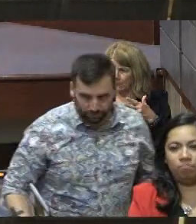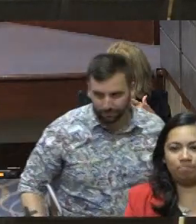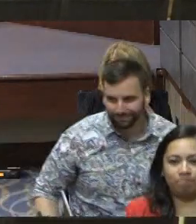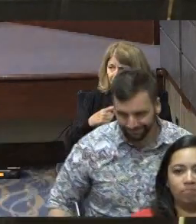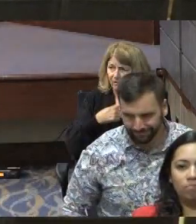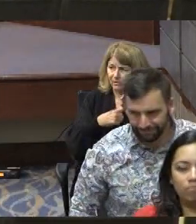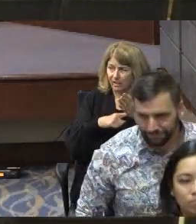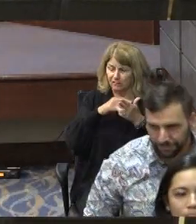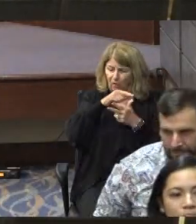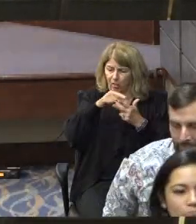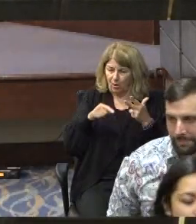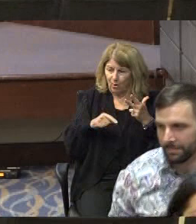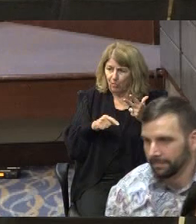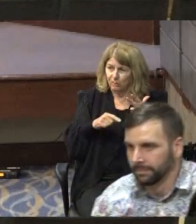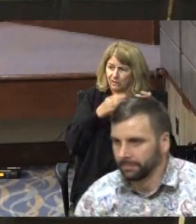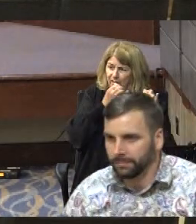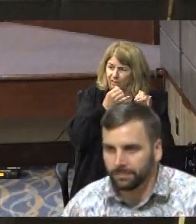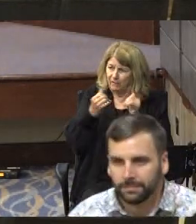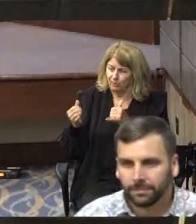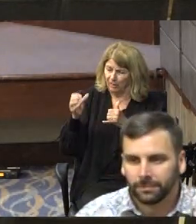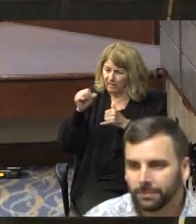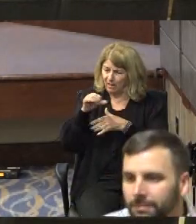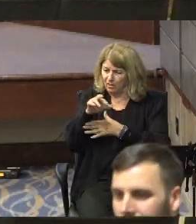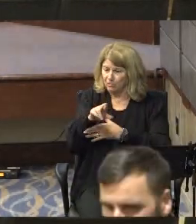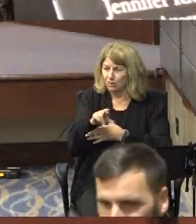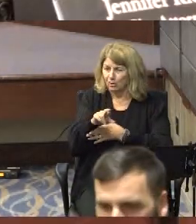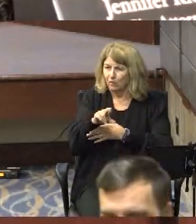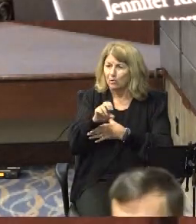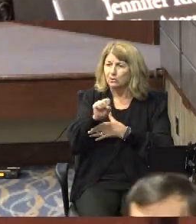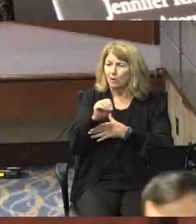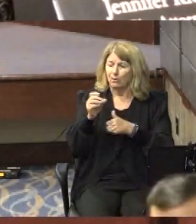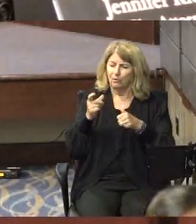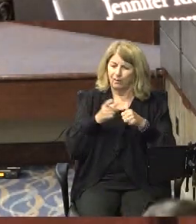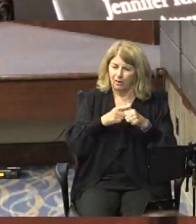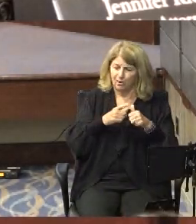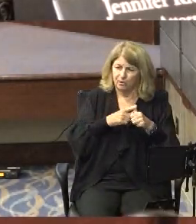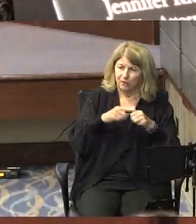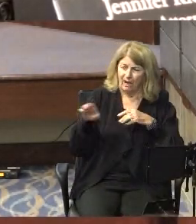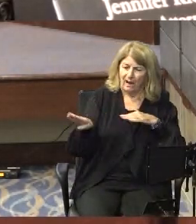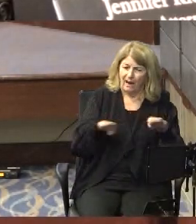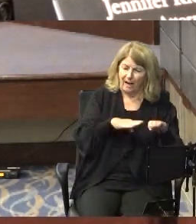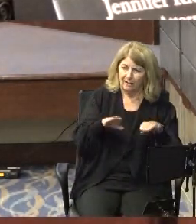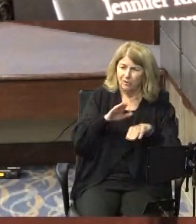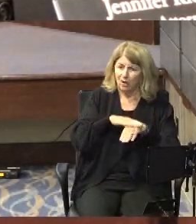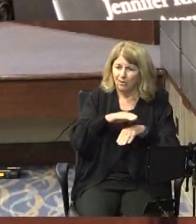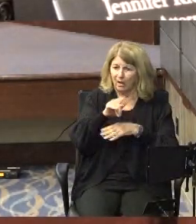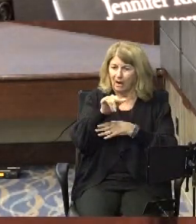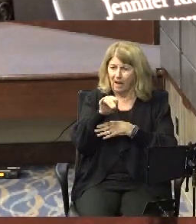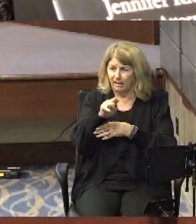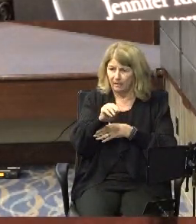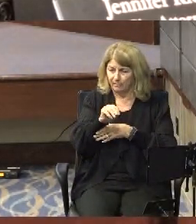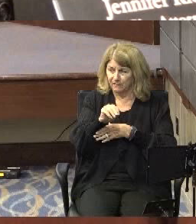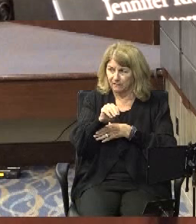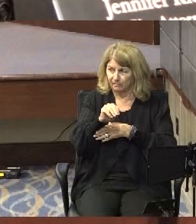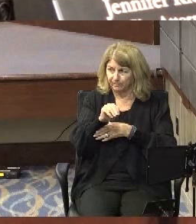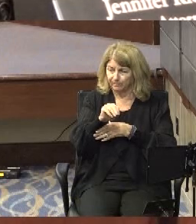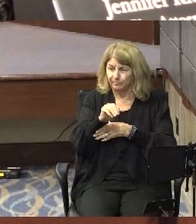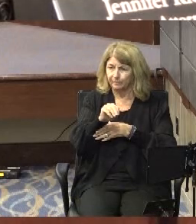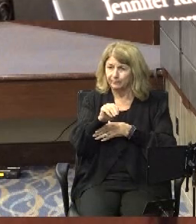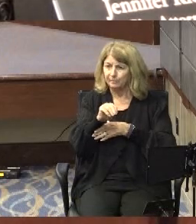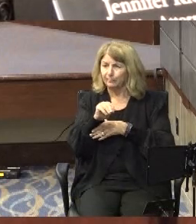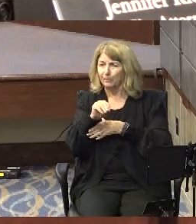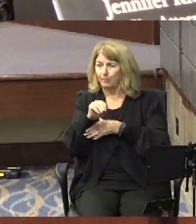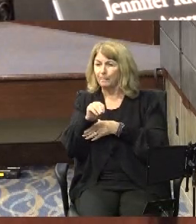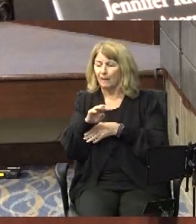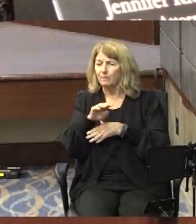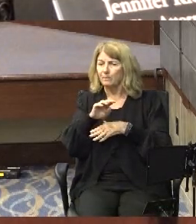at a time? Yeah, yes, sir. So you would first act on the items that are basically off of the consent agenda, one at a